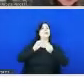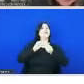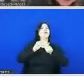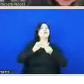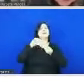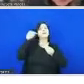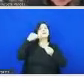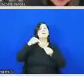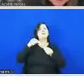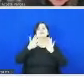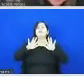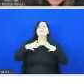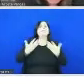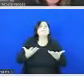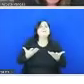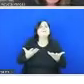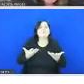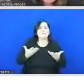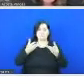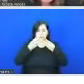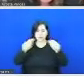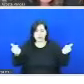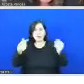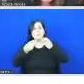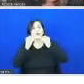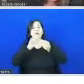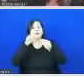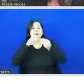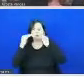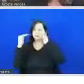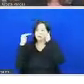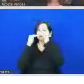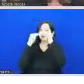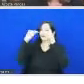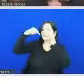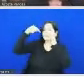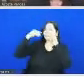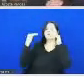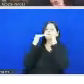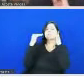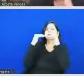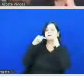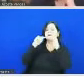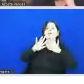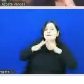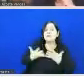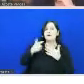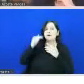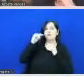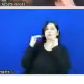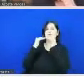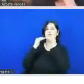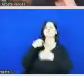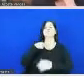every single area that we're approaching? And I think that that really would change, just as we used to say in